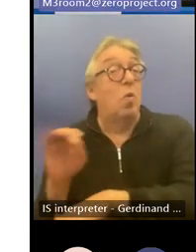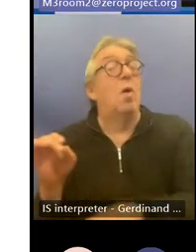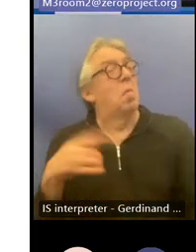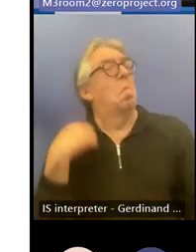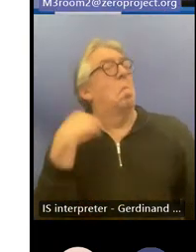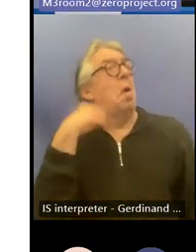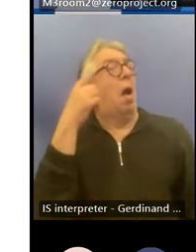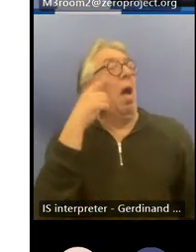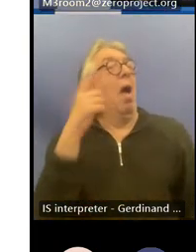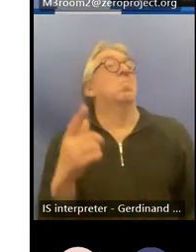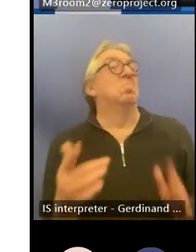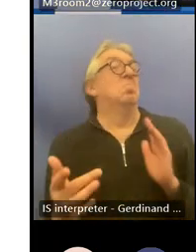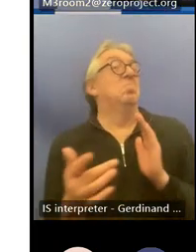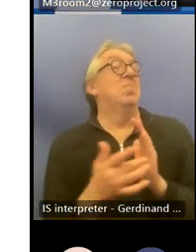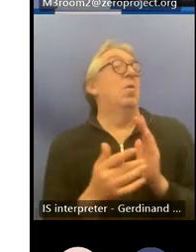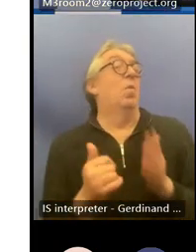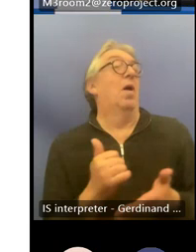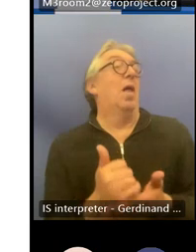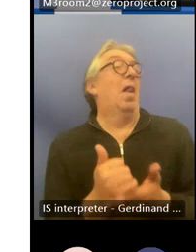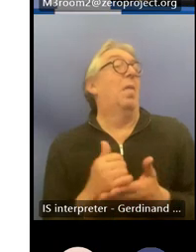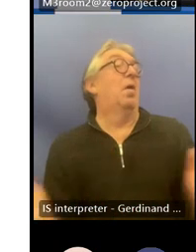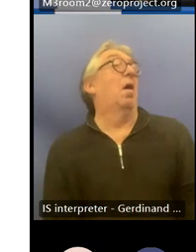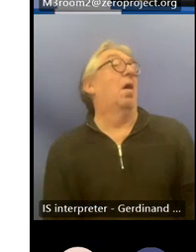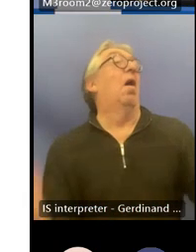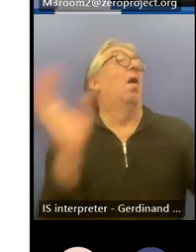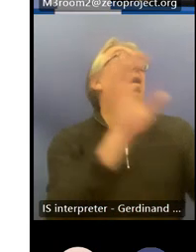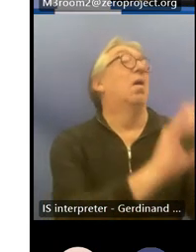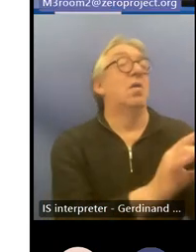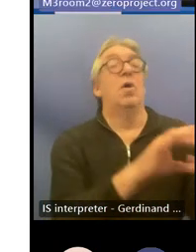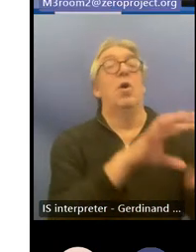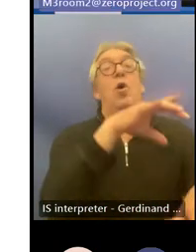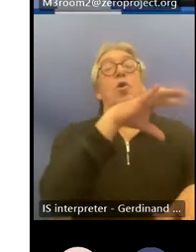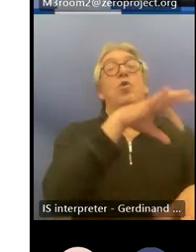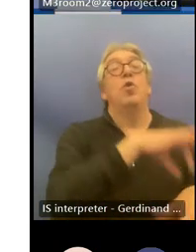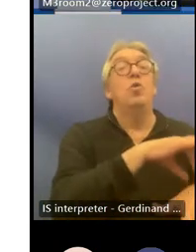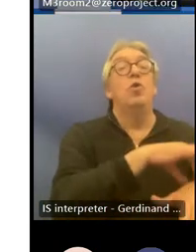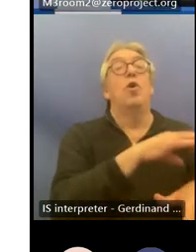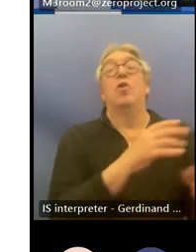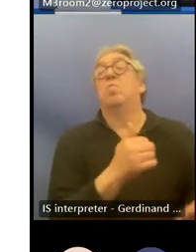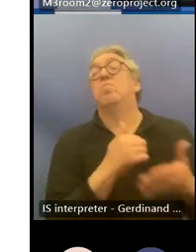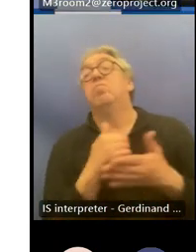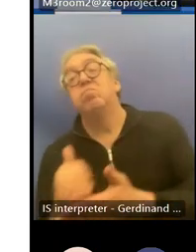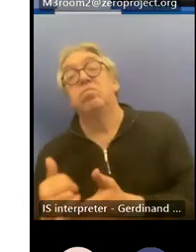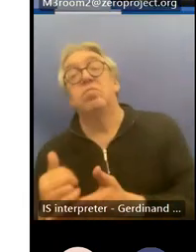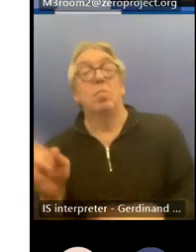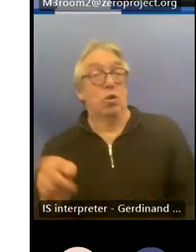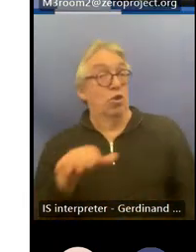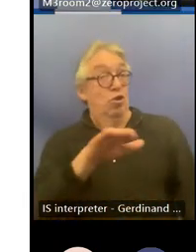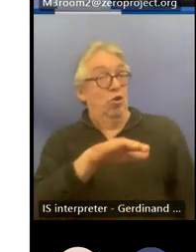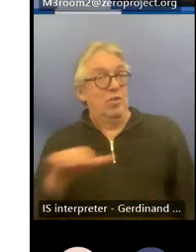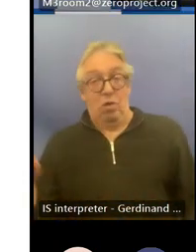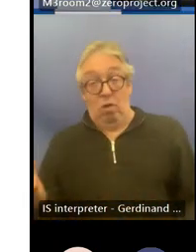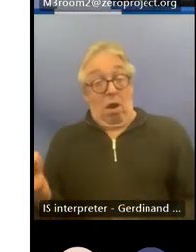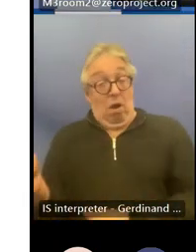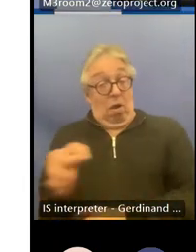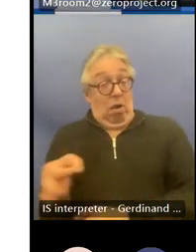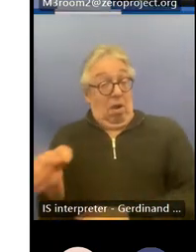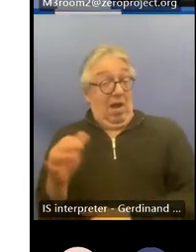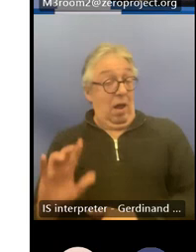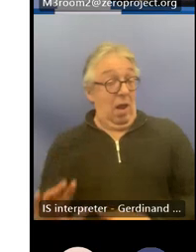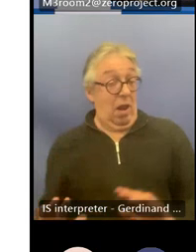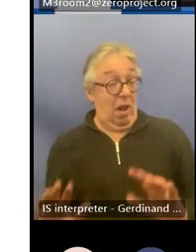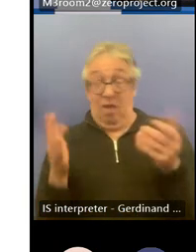And to a great deal in also letting them see the outside world from that little village and rural setting, they're actually opening their